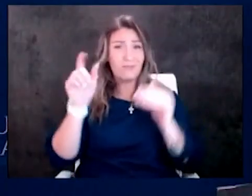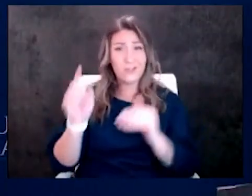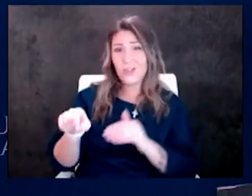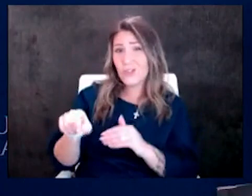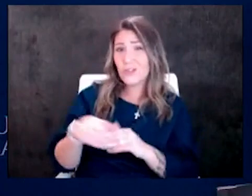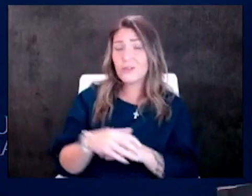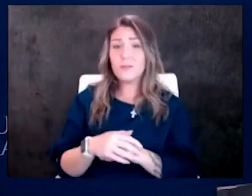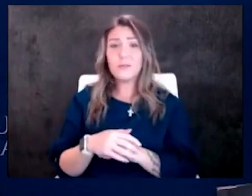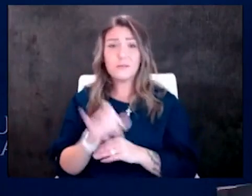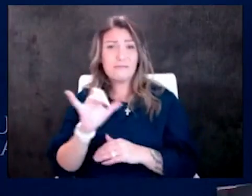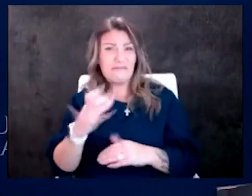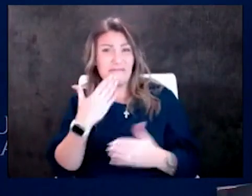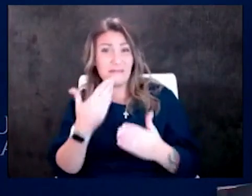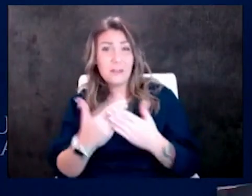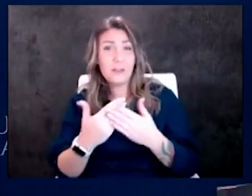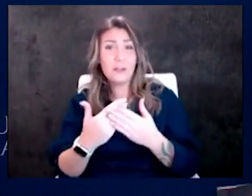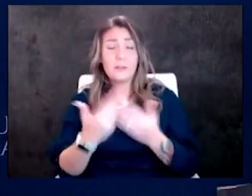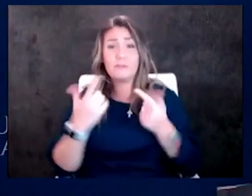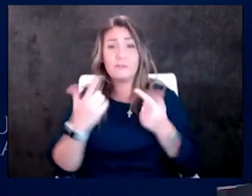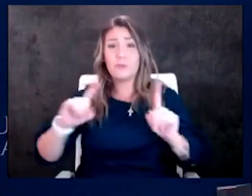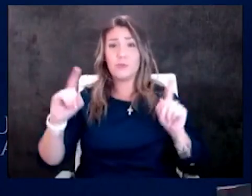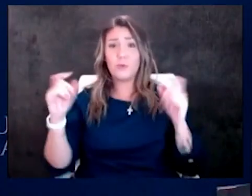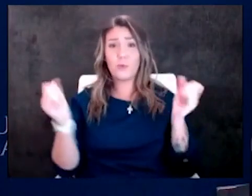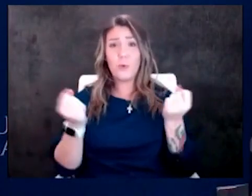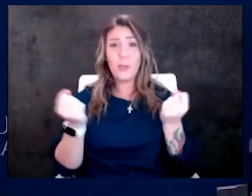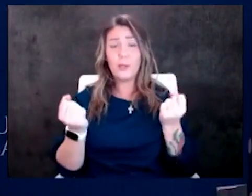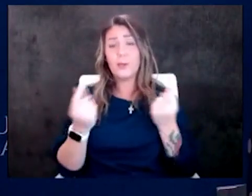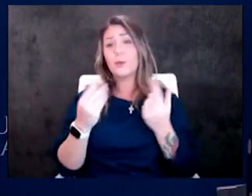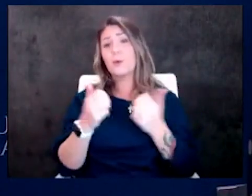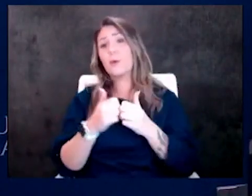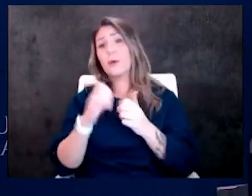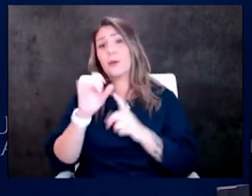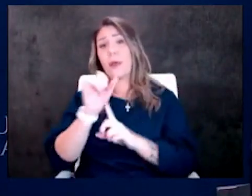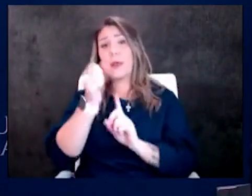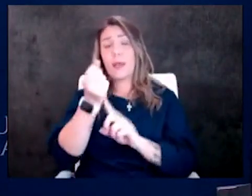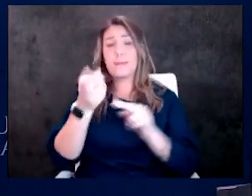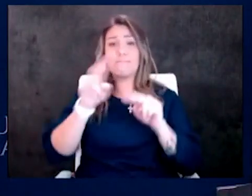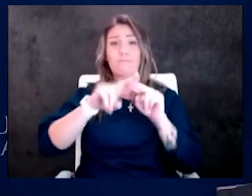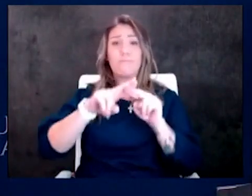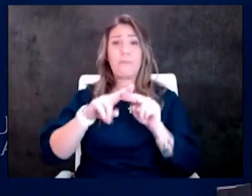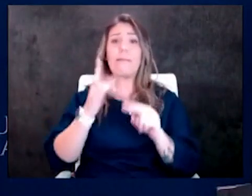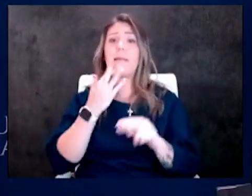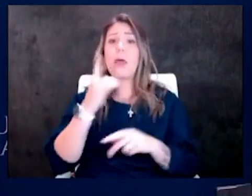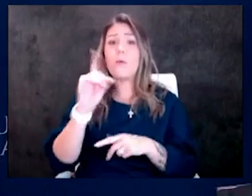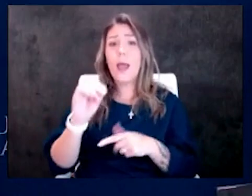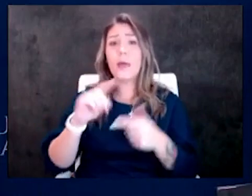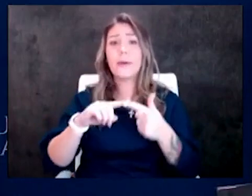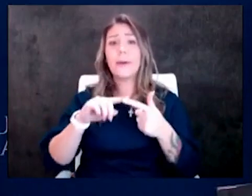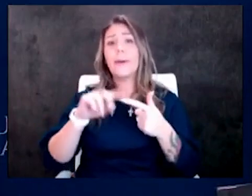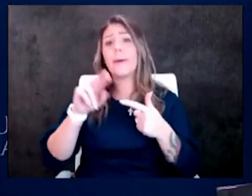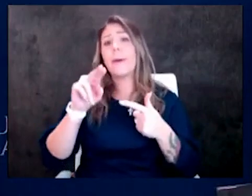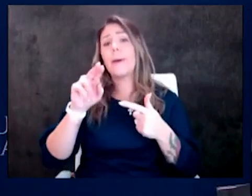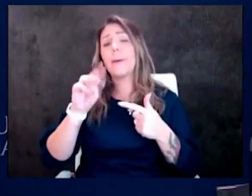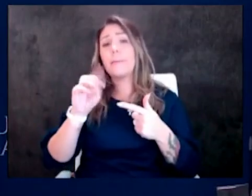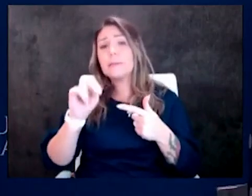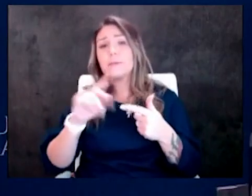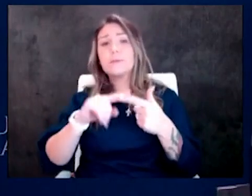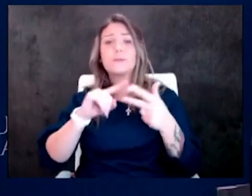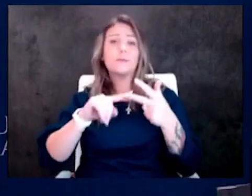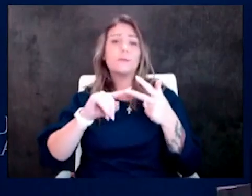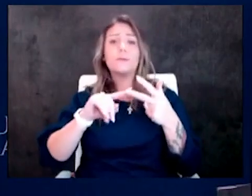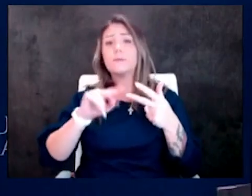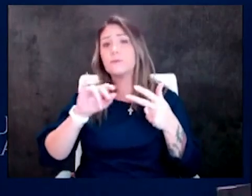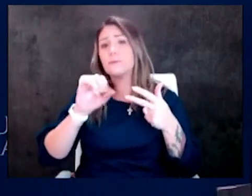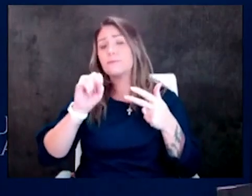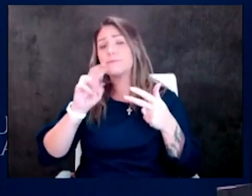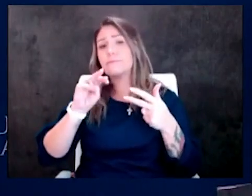move as we head into winter with cases on the rise in Colorado, Minnesota, Michigan, and other northern states? Other states are